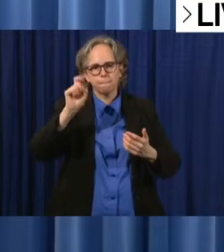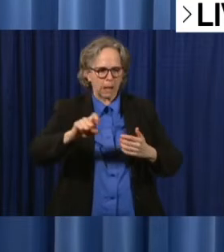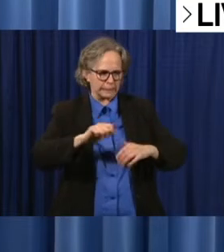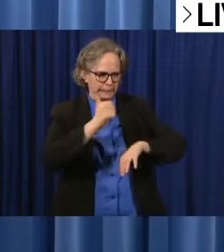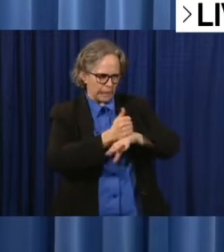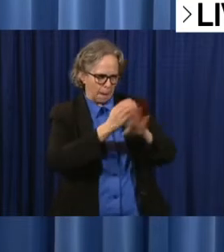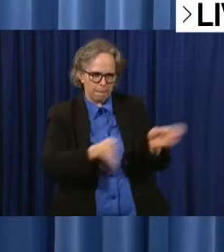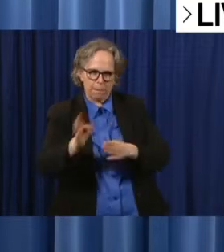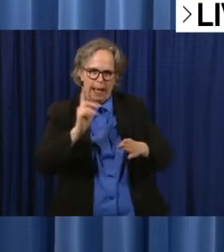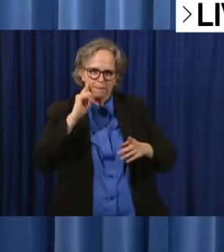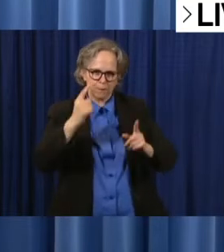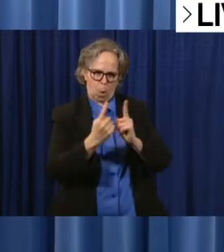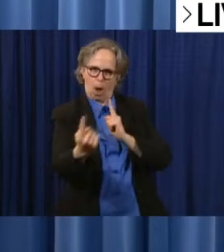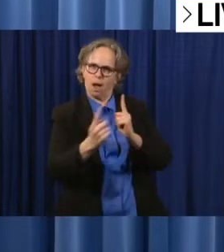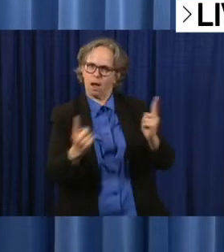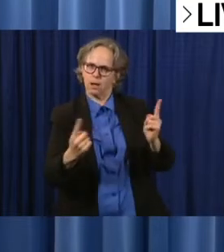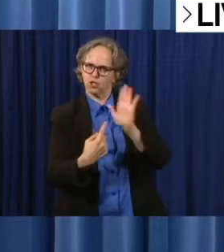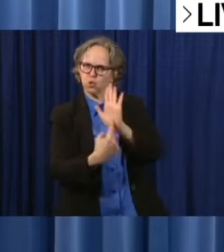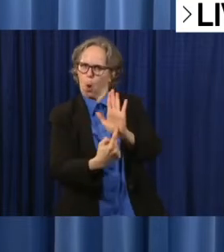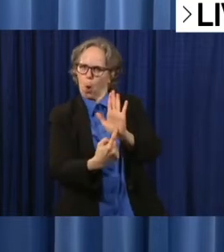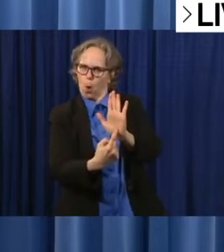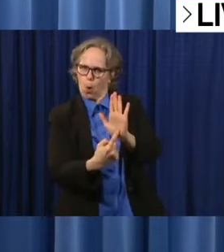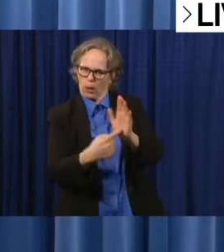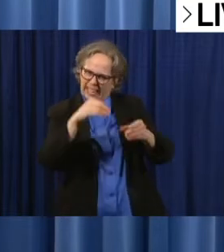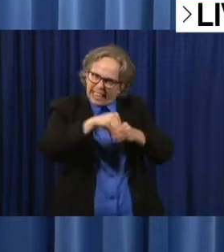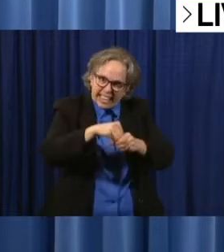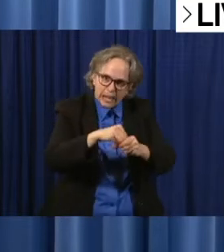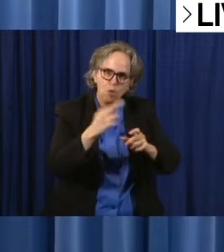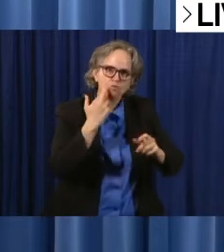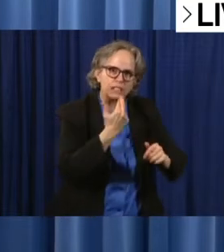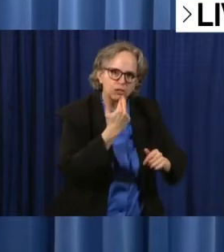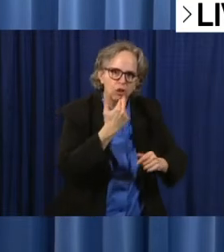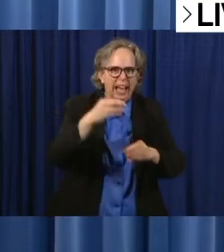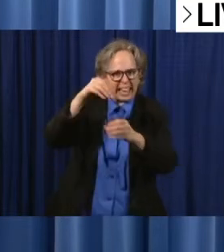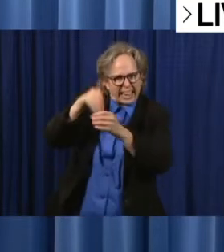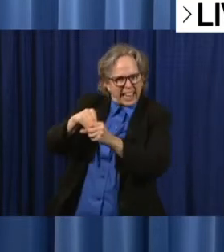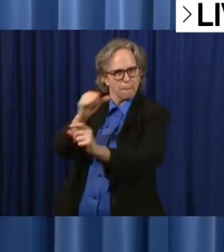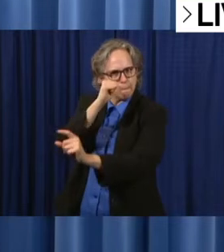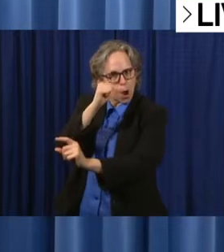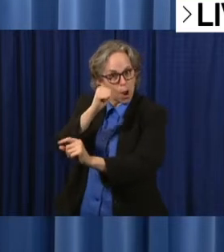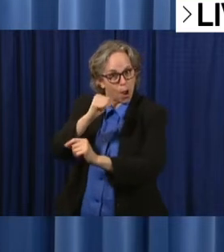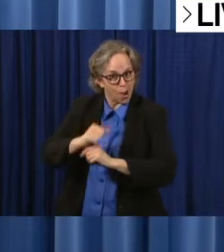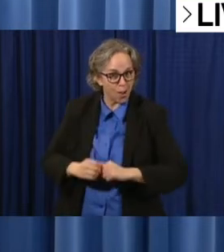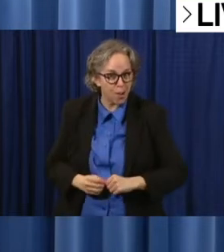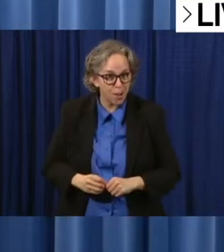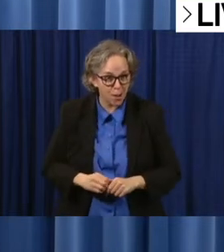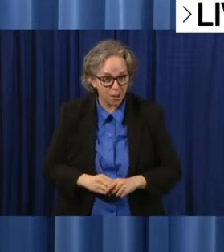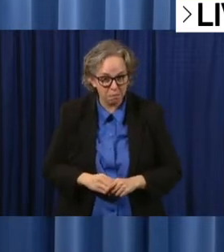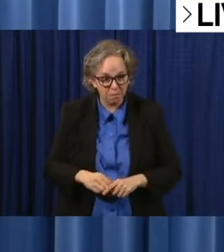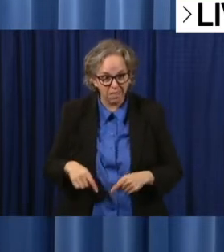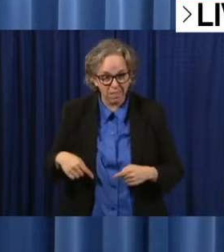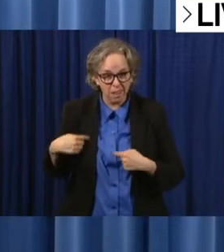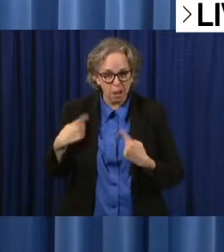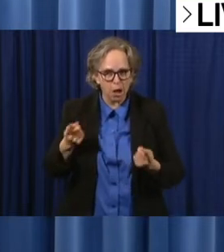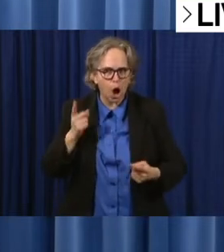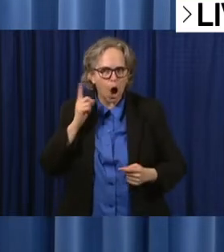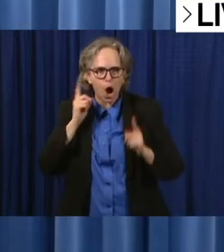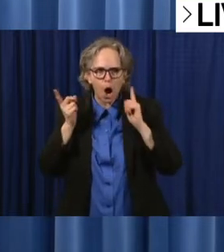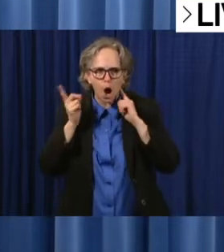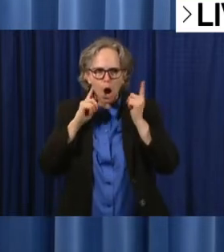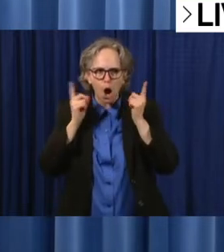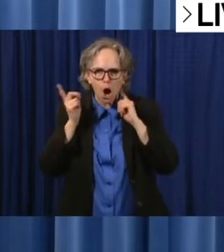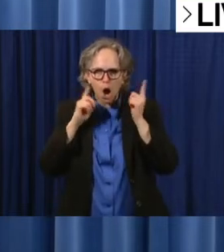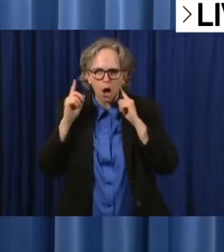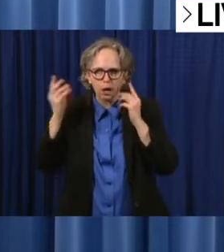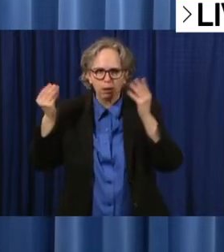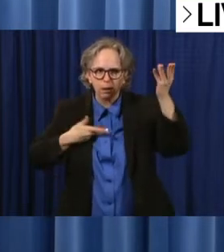thing. As we got reports, and we're still getting them from health departments all over the state, but as we got reports